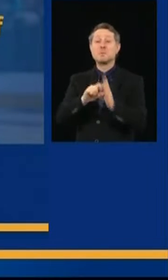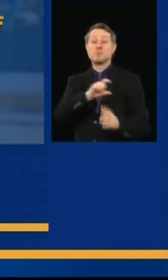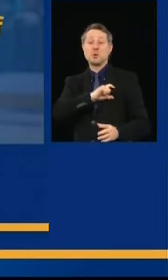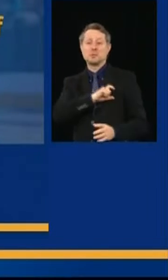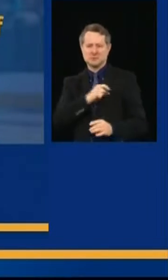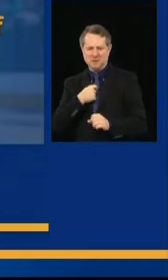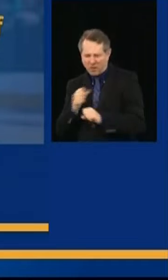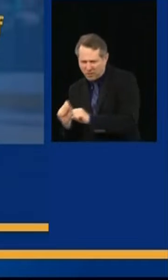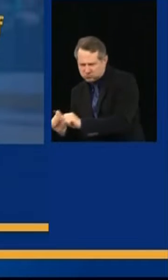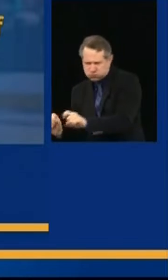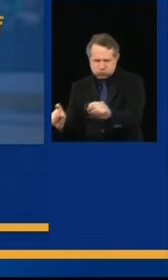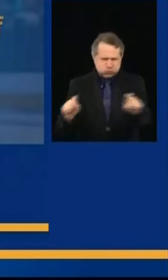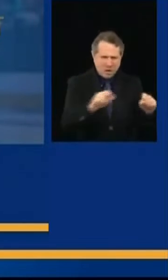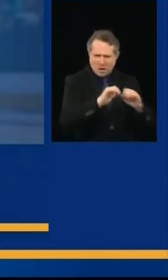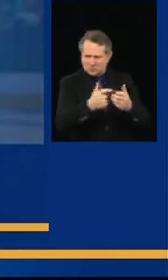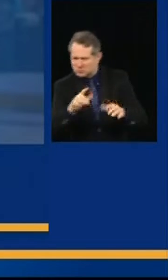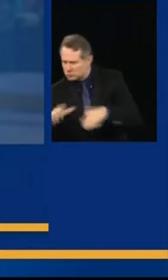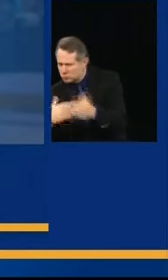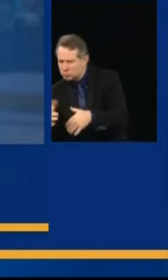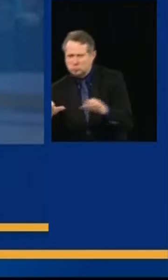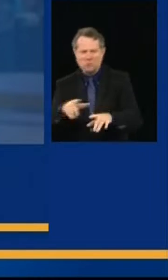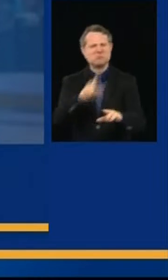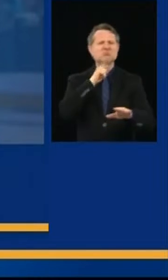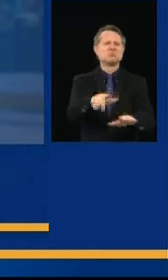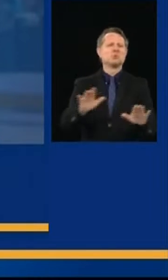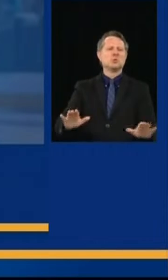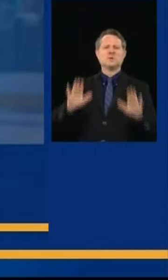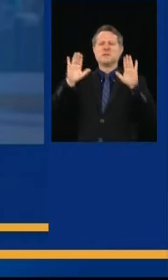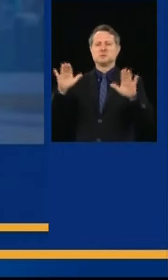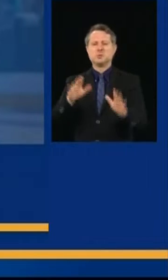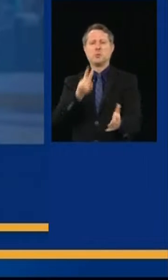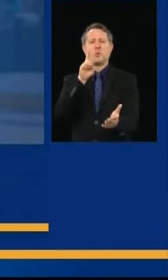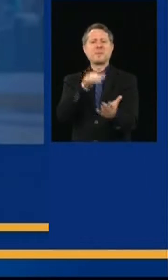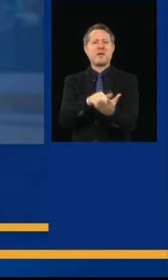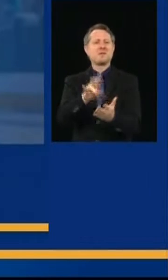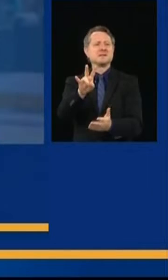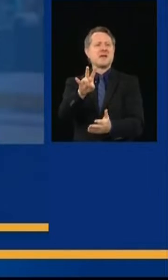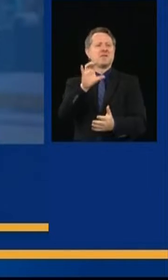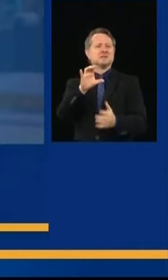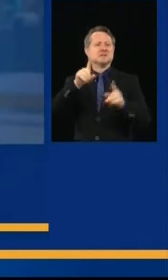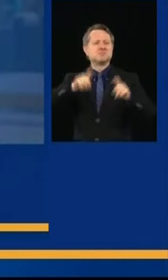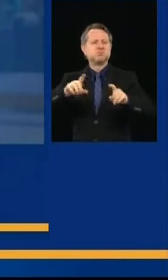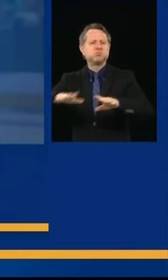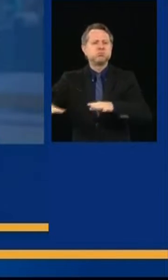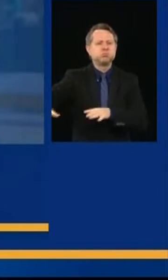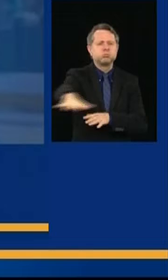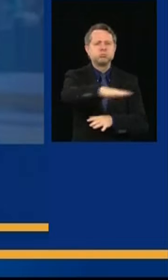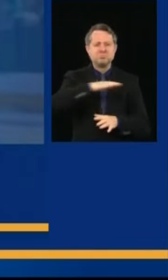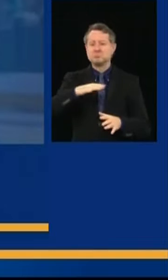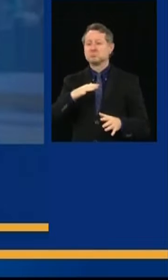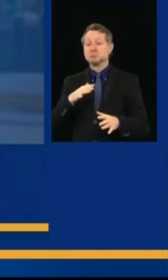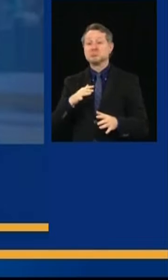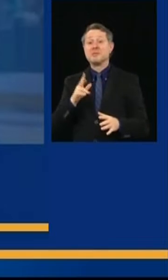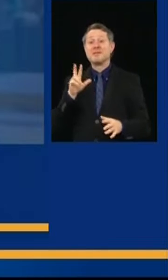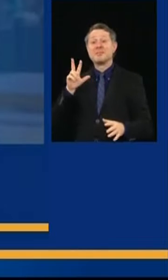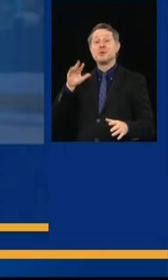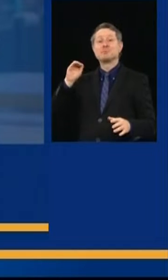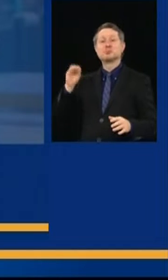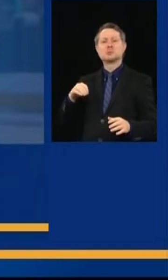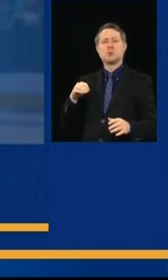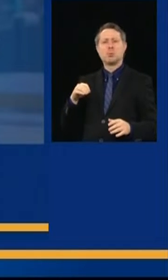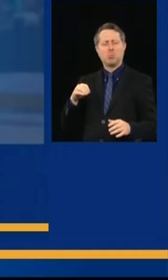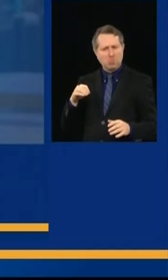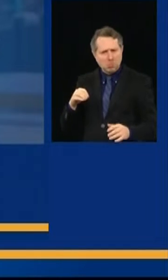We sampled 2,700, which is a large sample of the state police. Only 3% tested positive, and that's